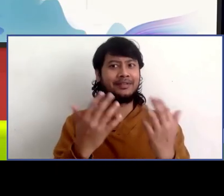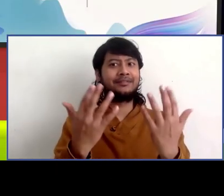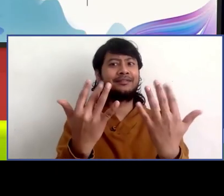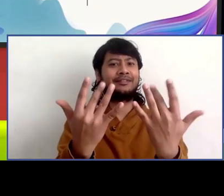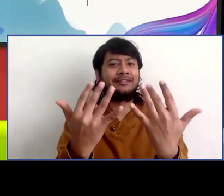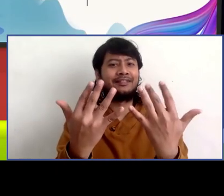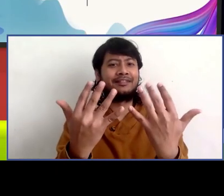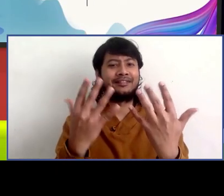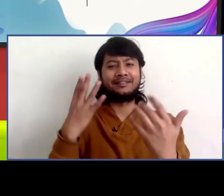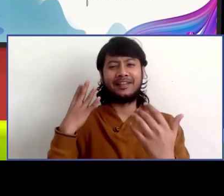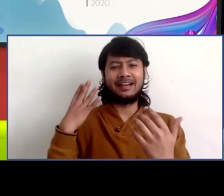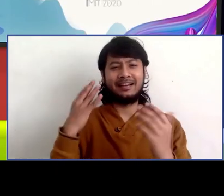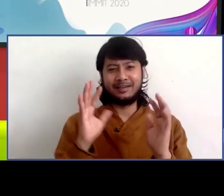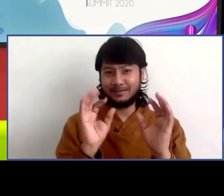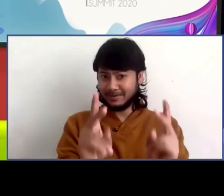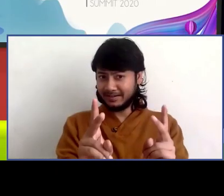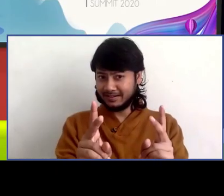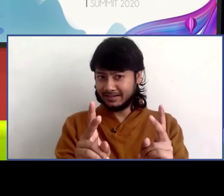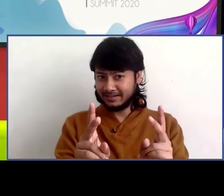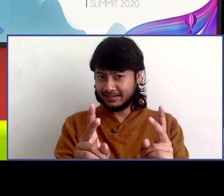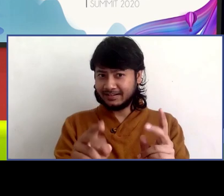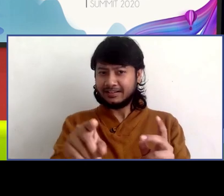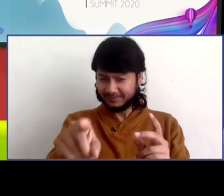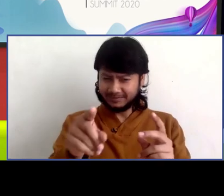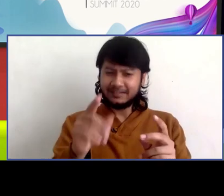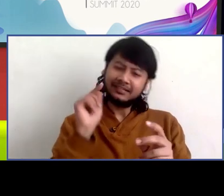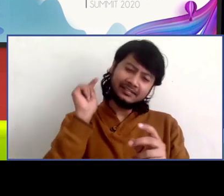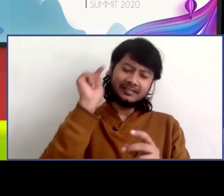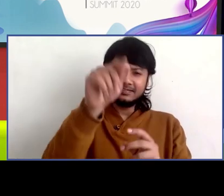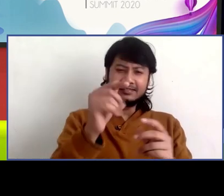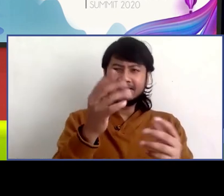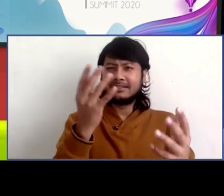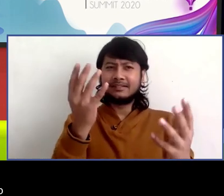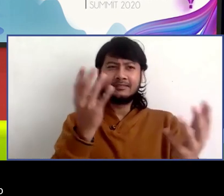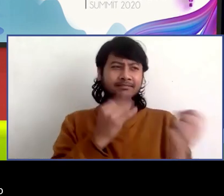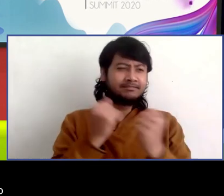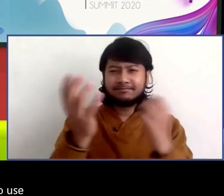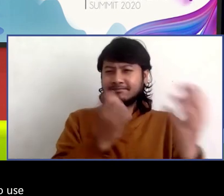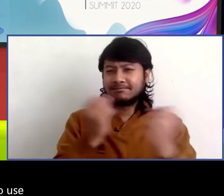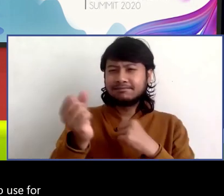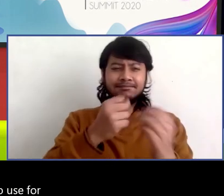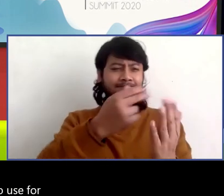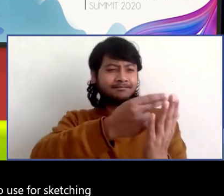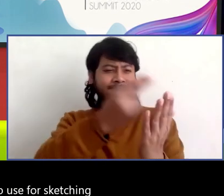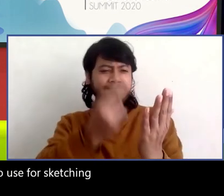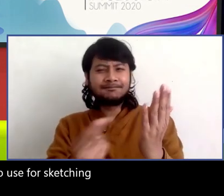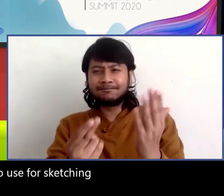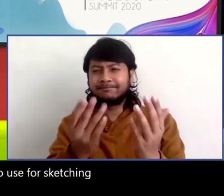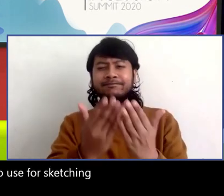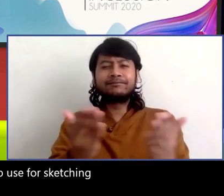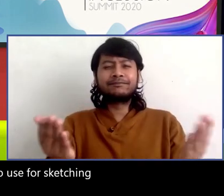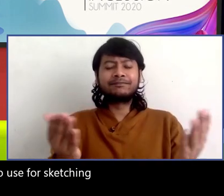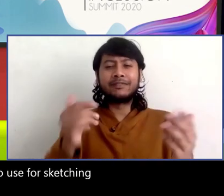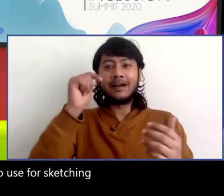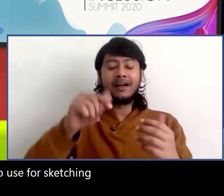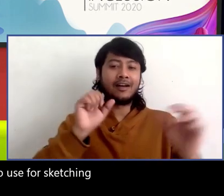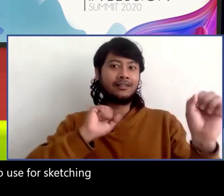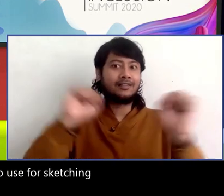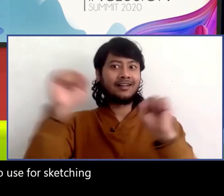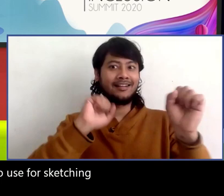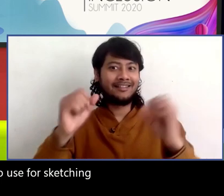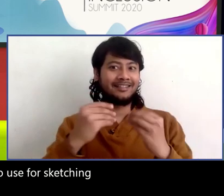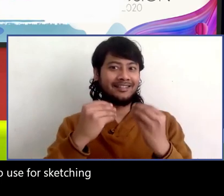whatever that you want to use for sketching, drawing, painting. Yes, now it's an activity time.